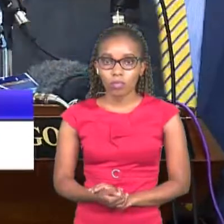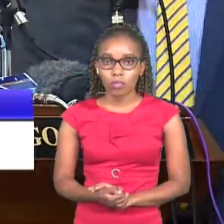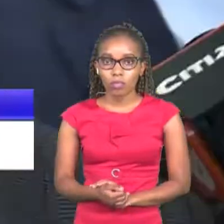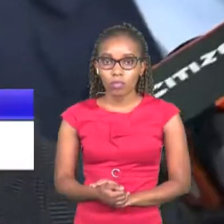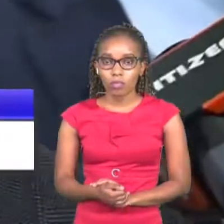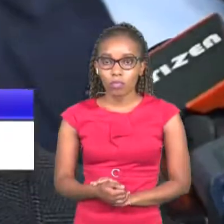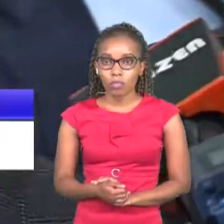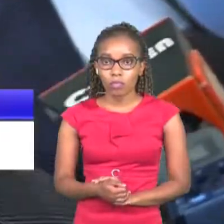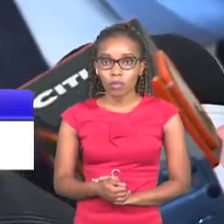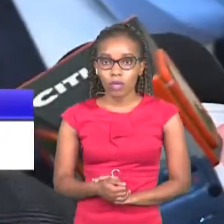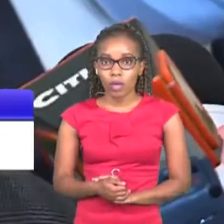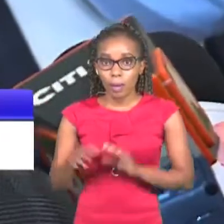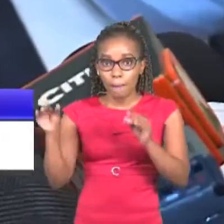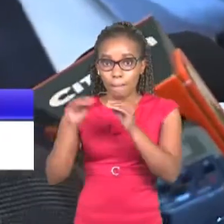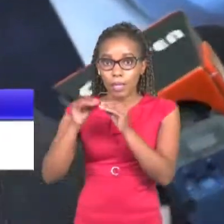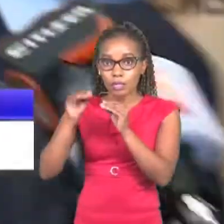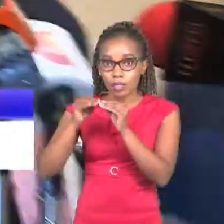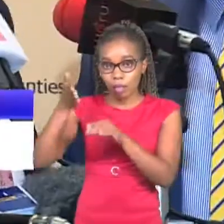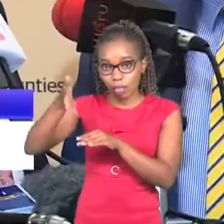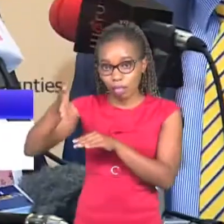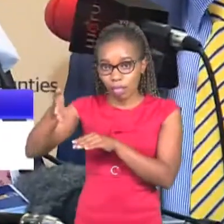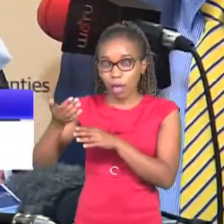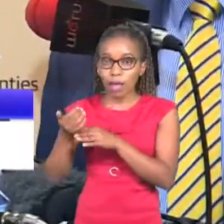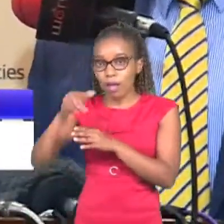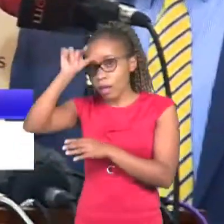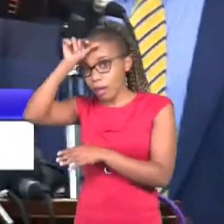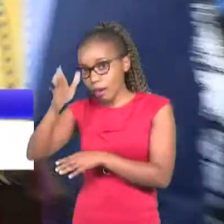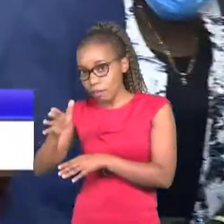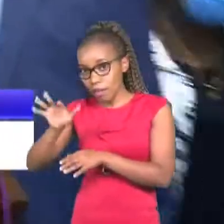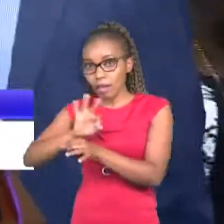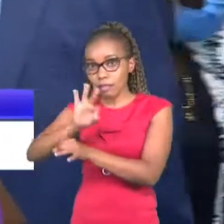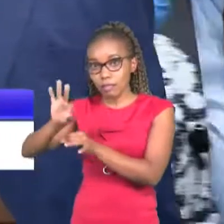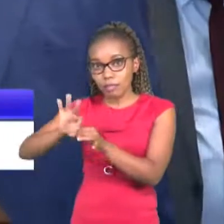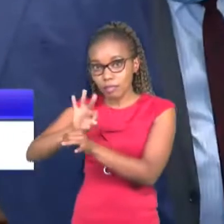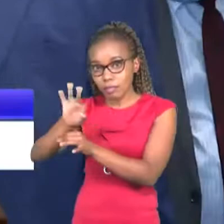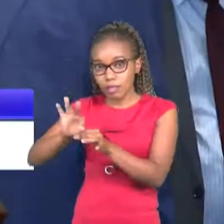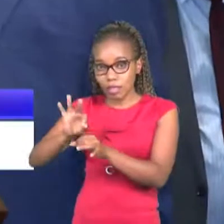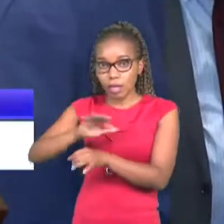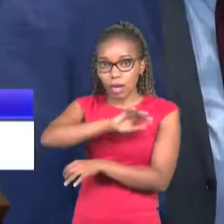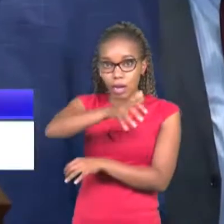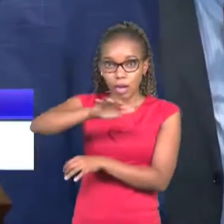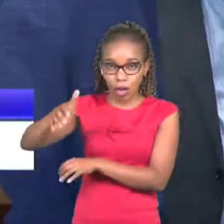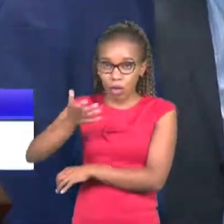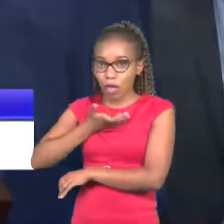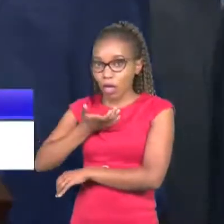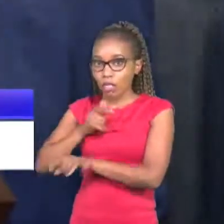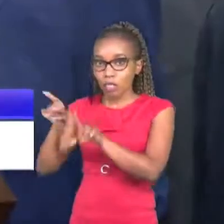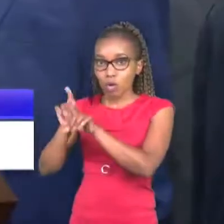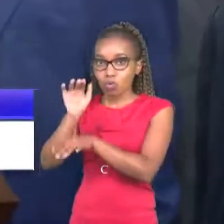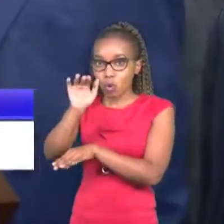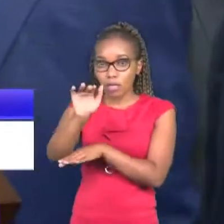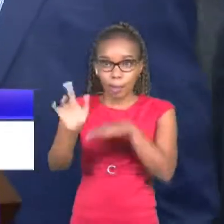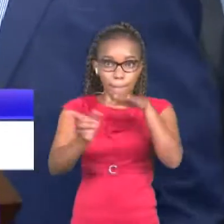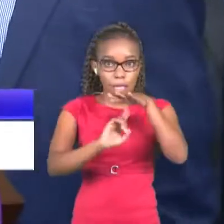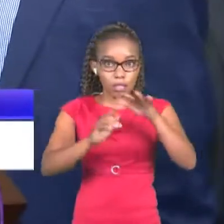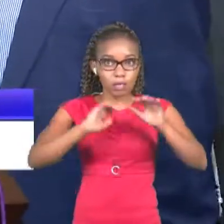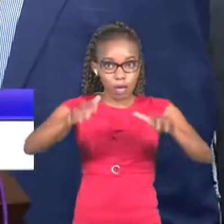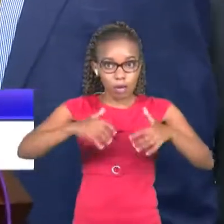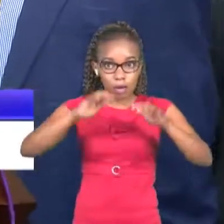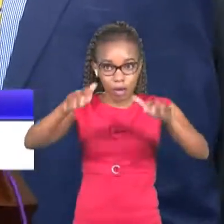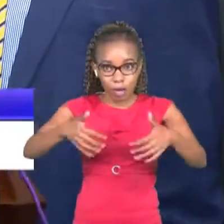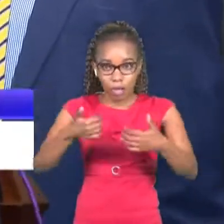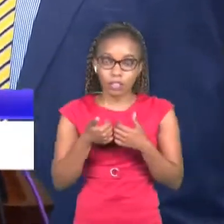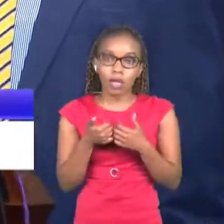In the meeting attended by governors from tea-growing counties, the council also asked the Ministry of Agriculture,